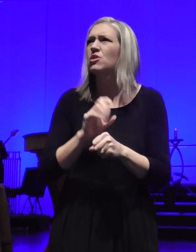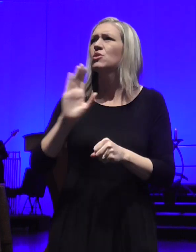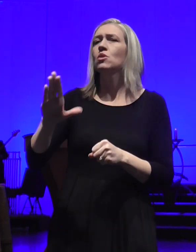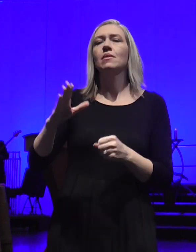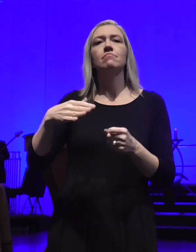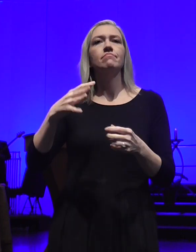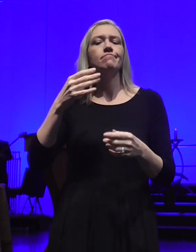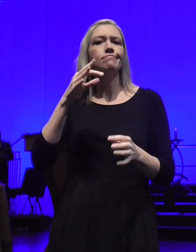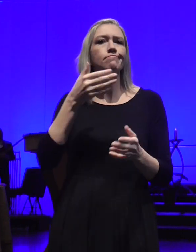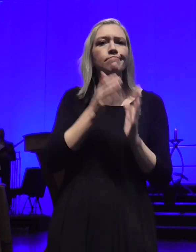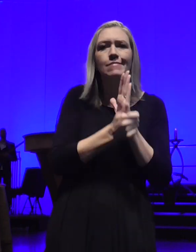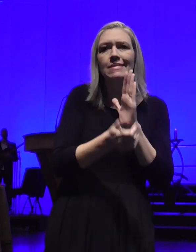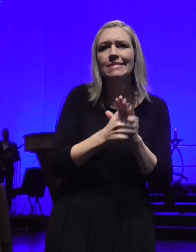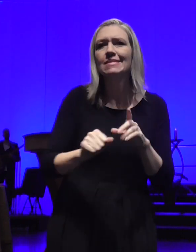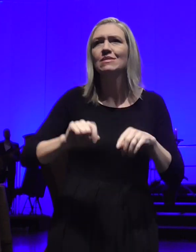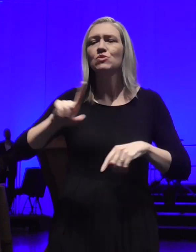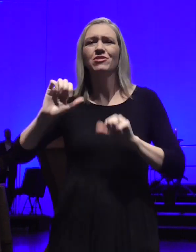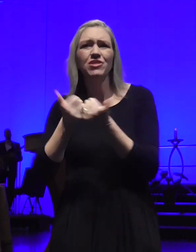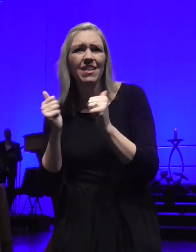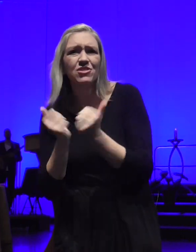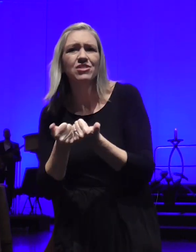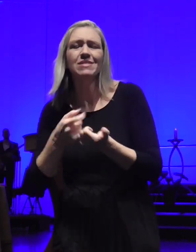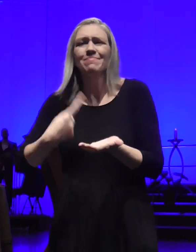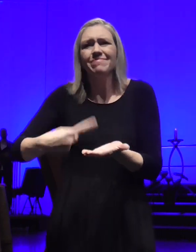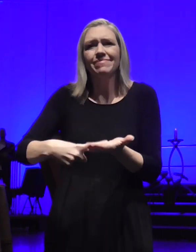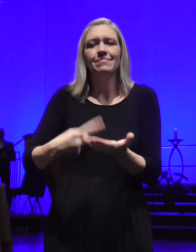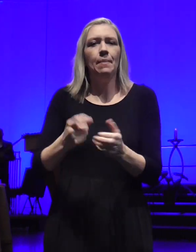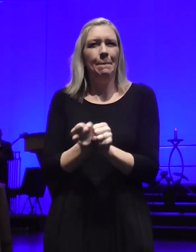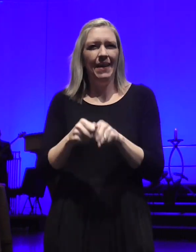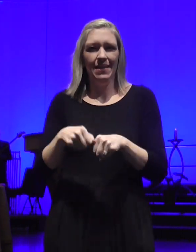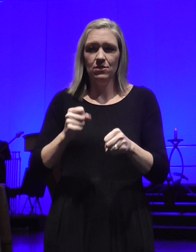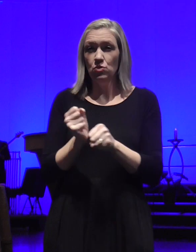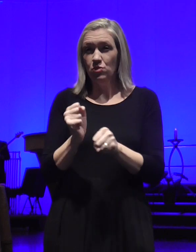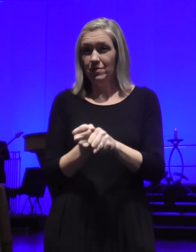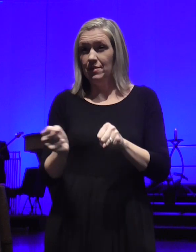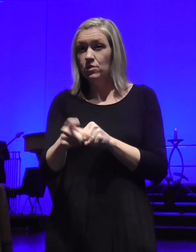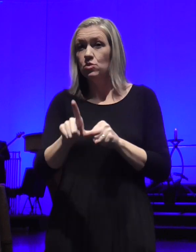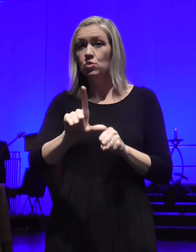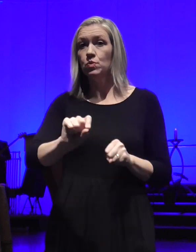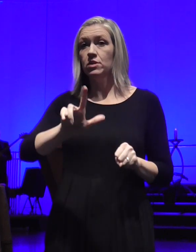and challenges, making 2024 a year of creative purpose.